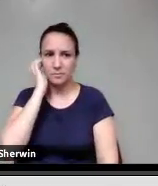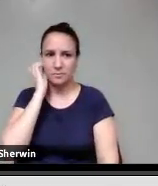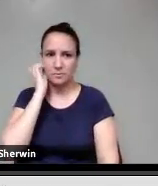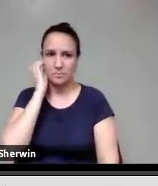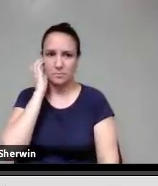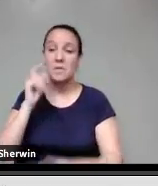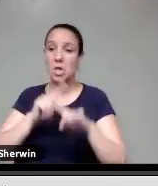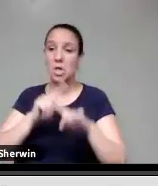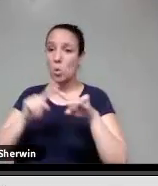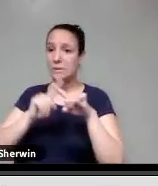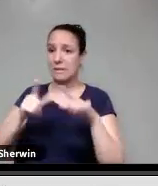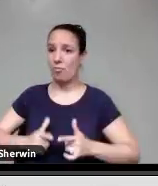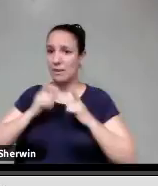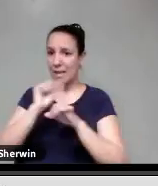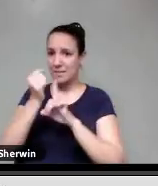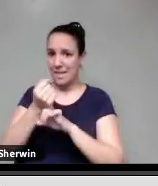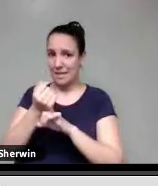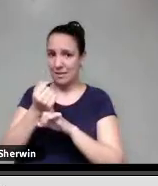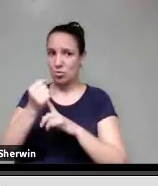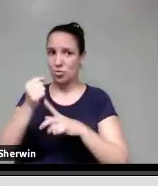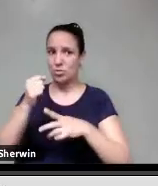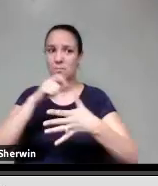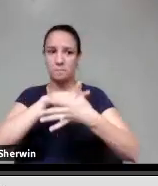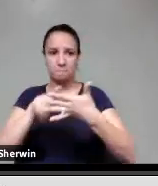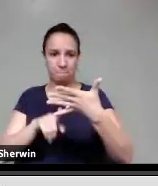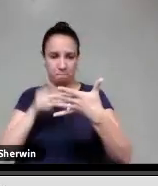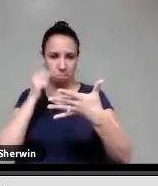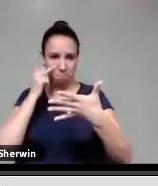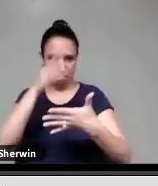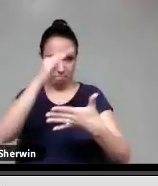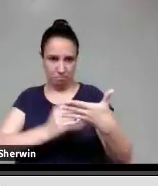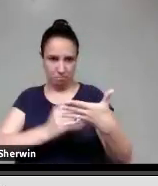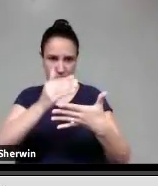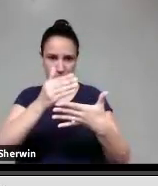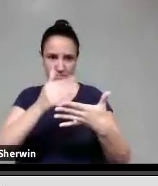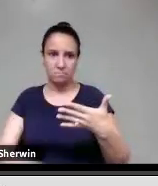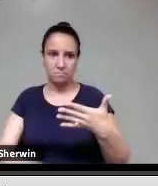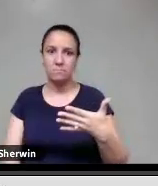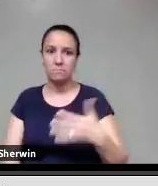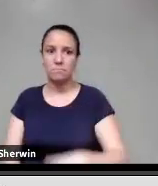children, young adults, middle-aged individuals. They might have children at